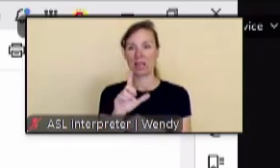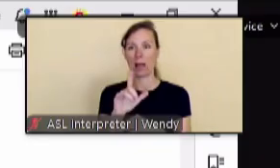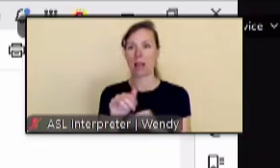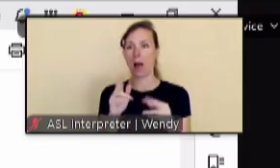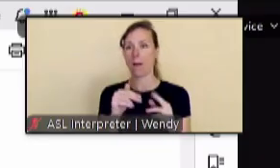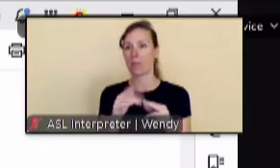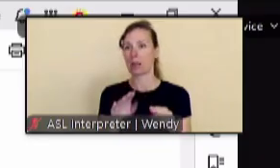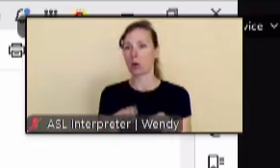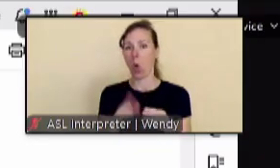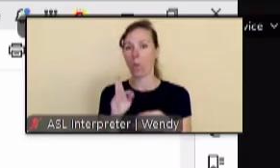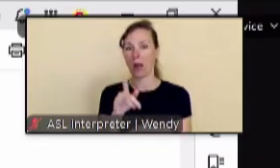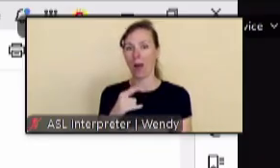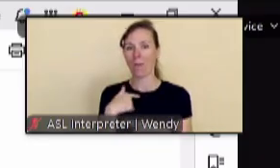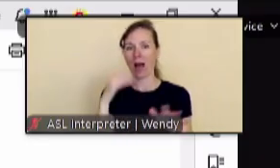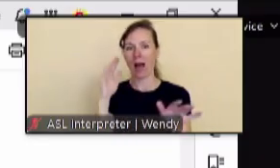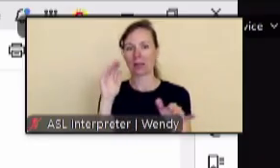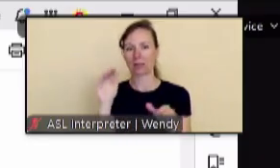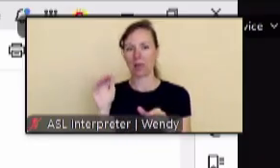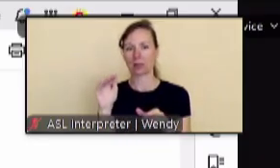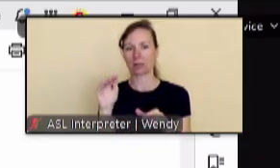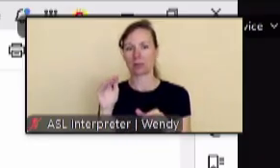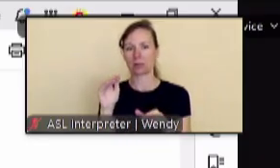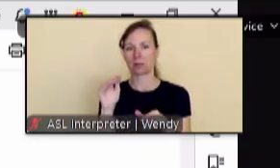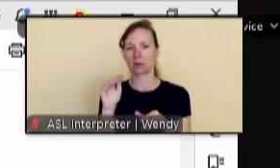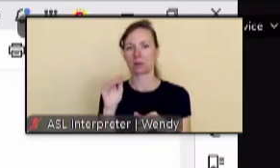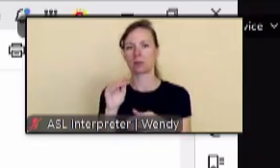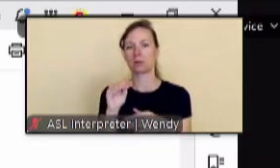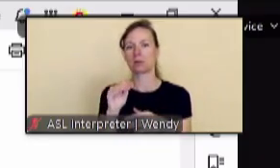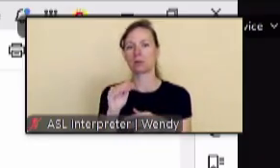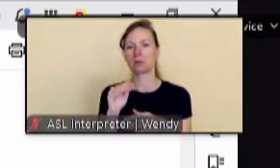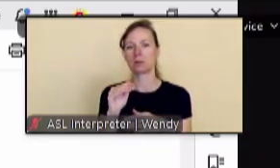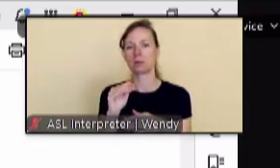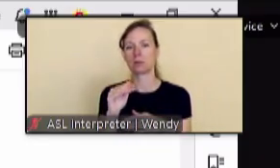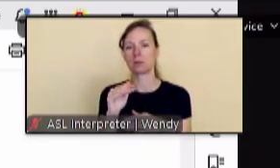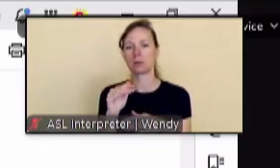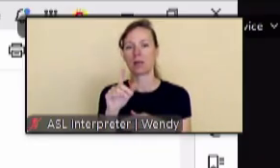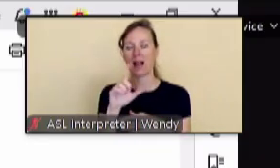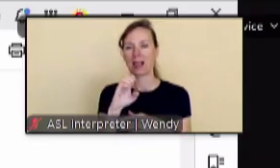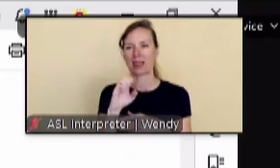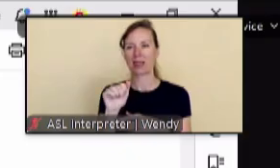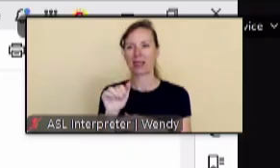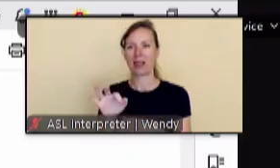leaf mulch again, which has an expense for the